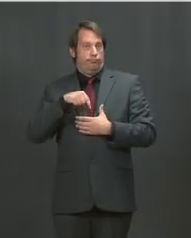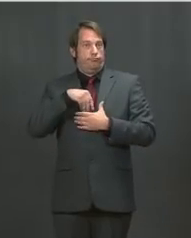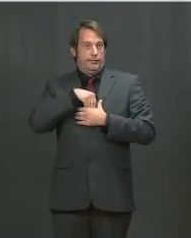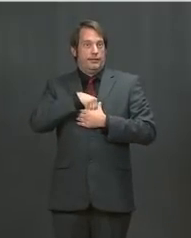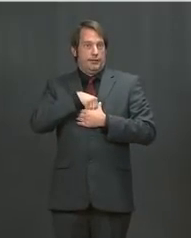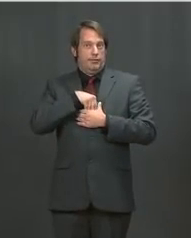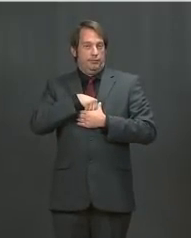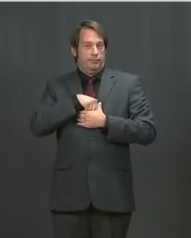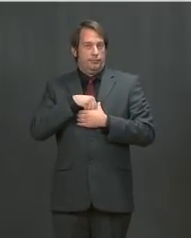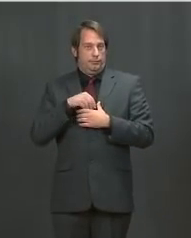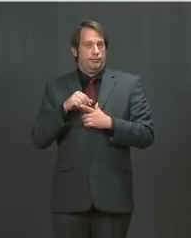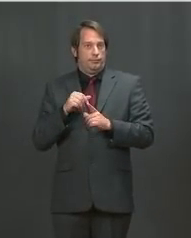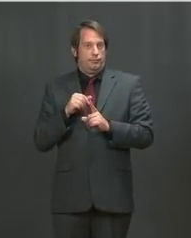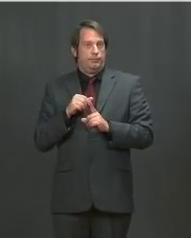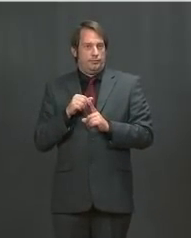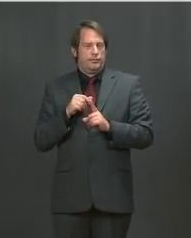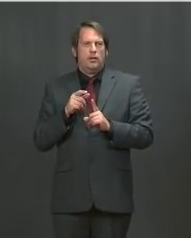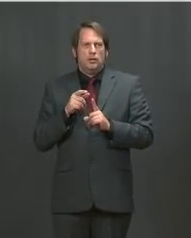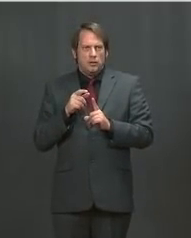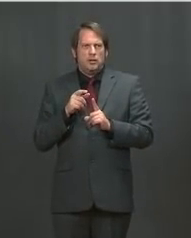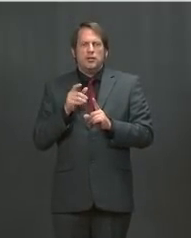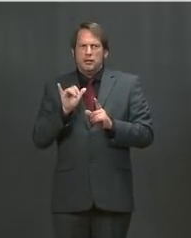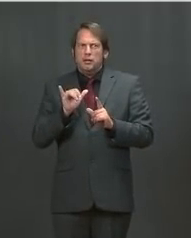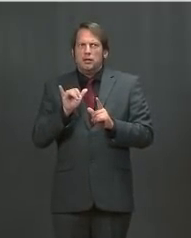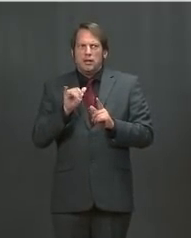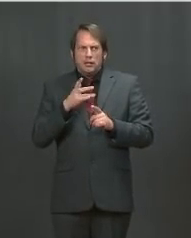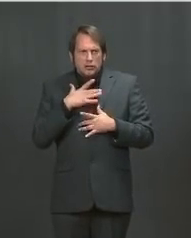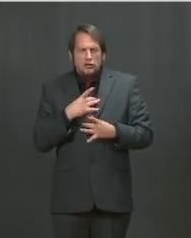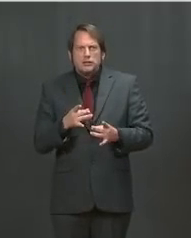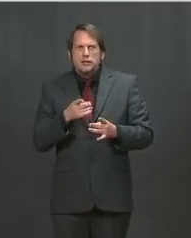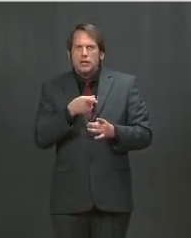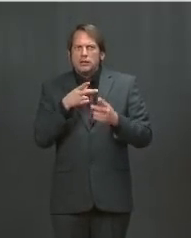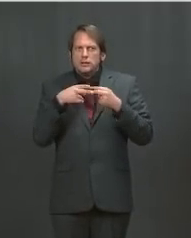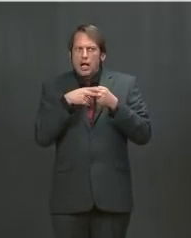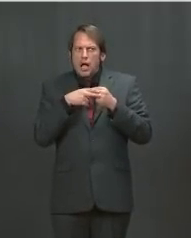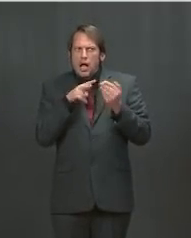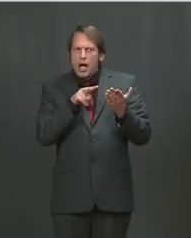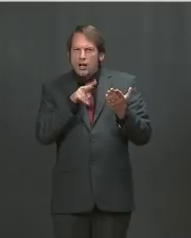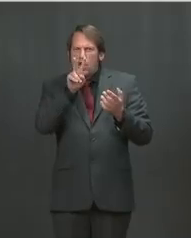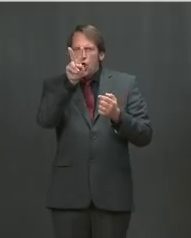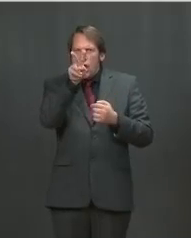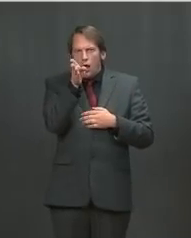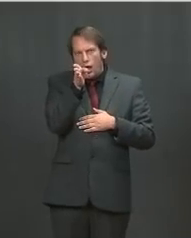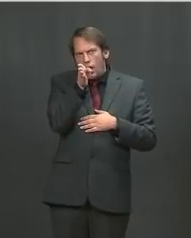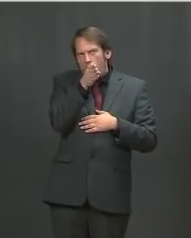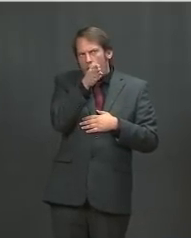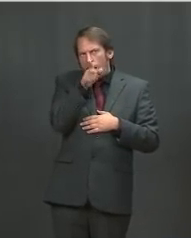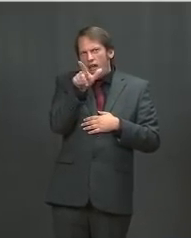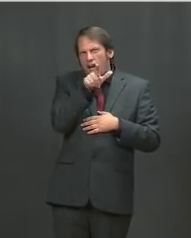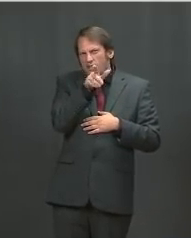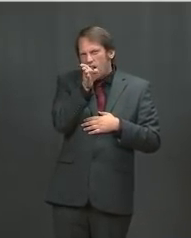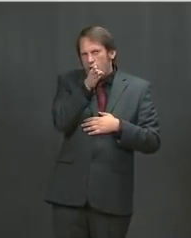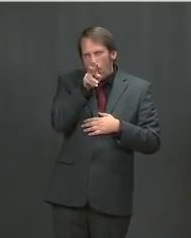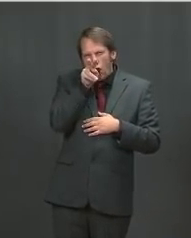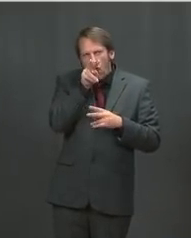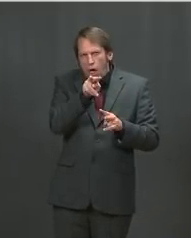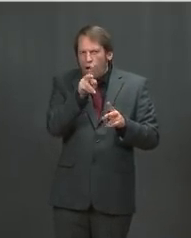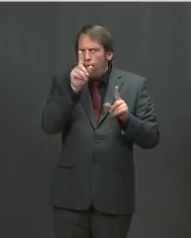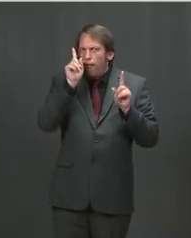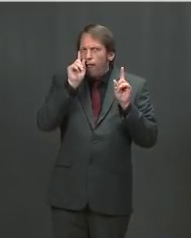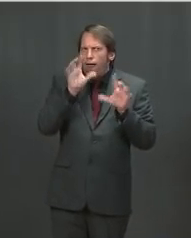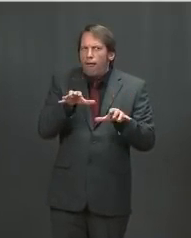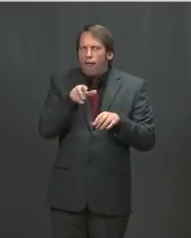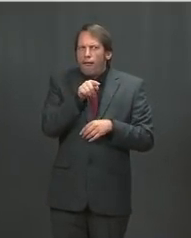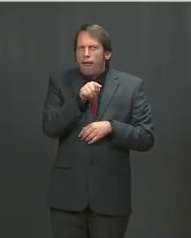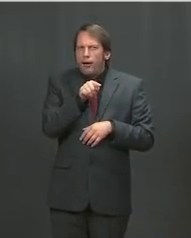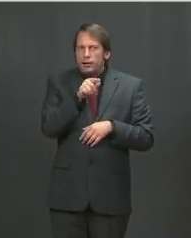is a very striking slide. Take a look at the left-hand part of the slide at the level of this neutralization. Then